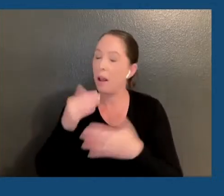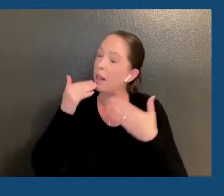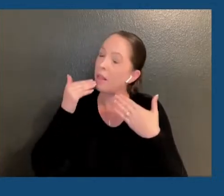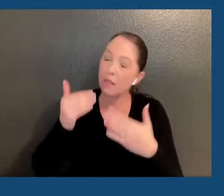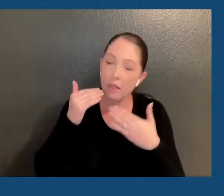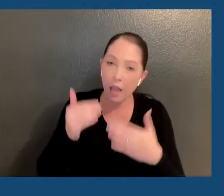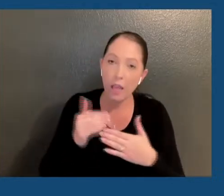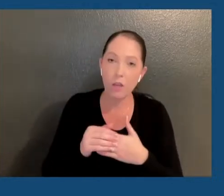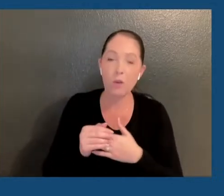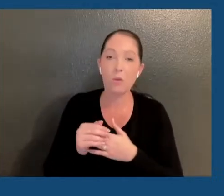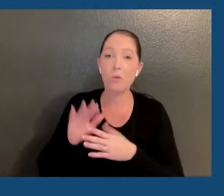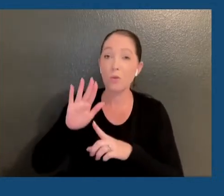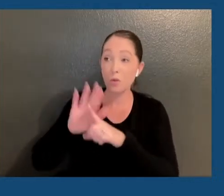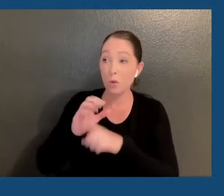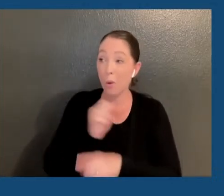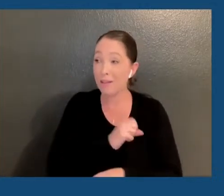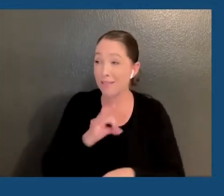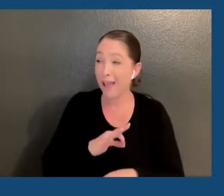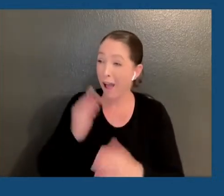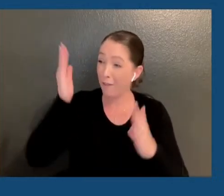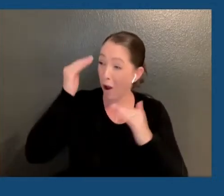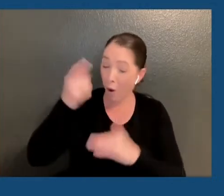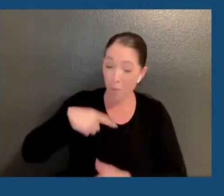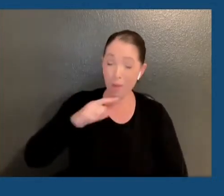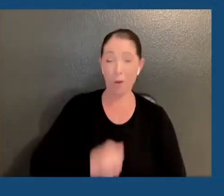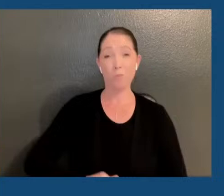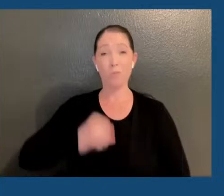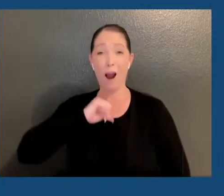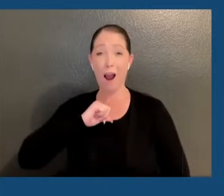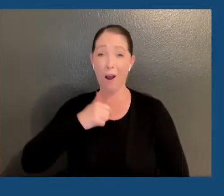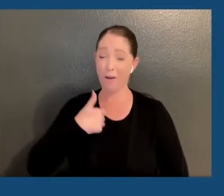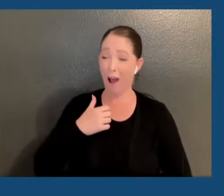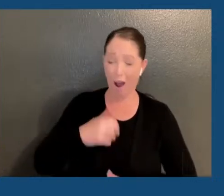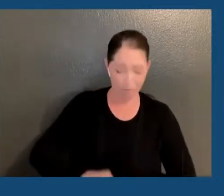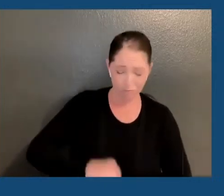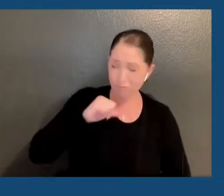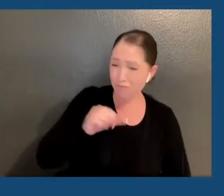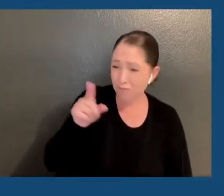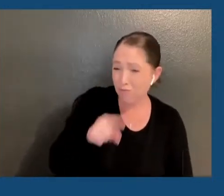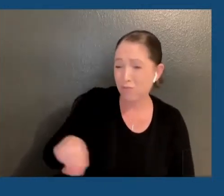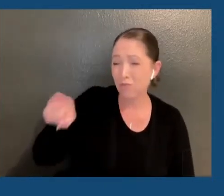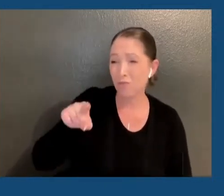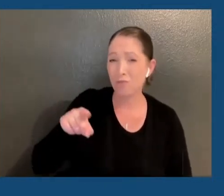is as proud of your accomplishment as I am.